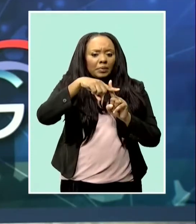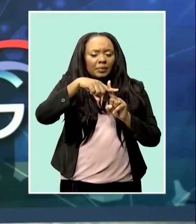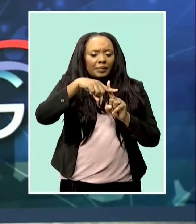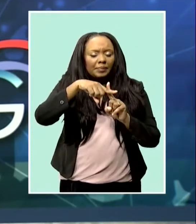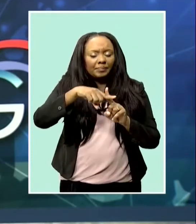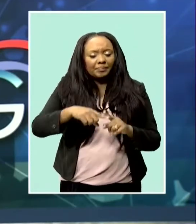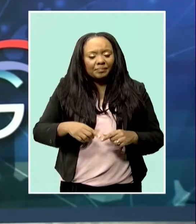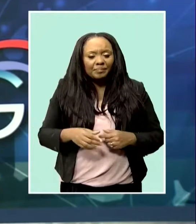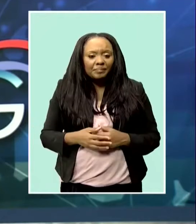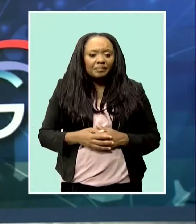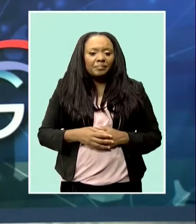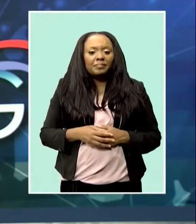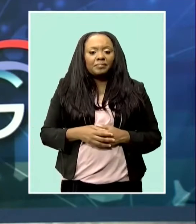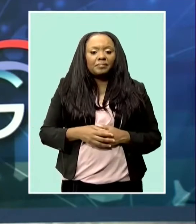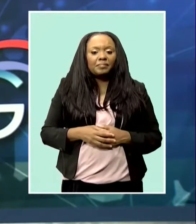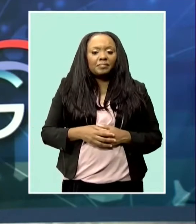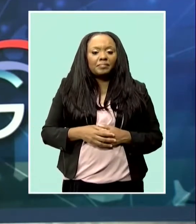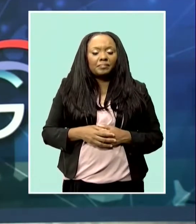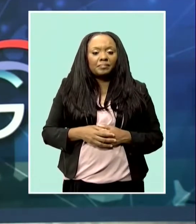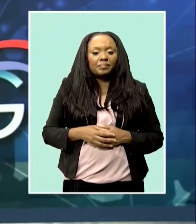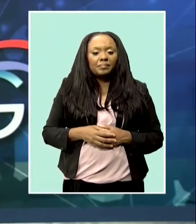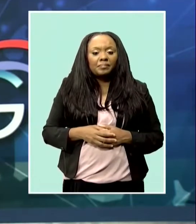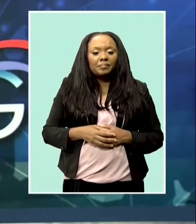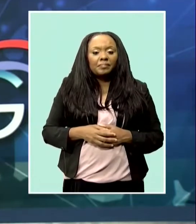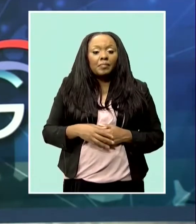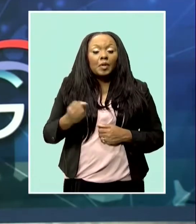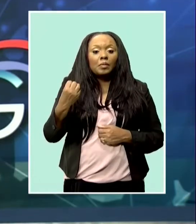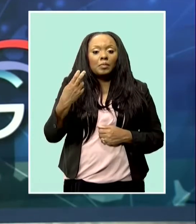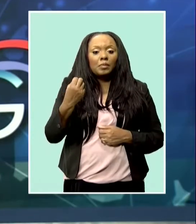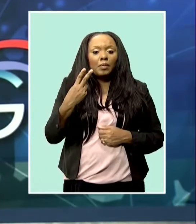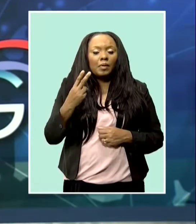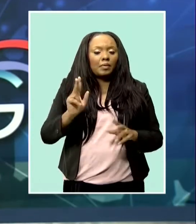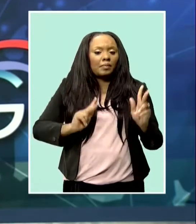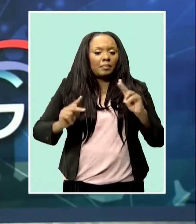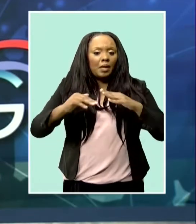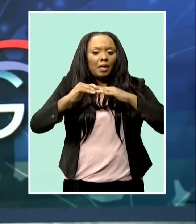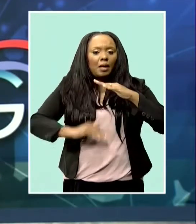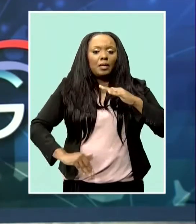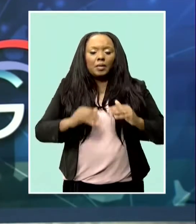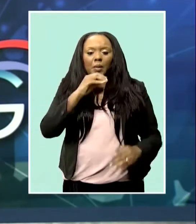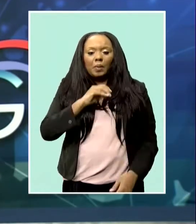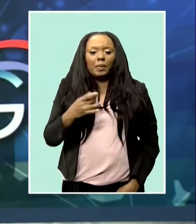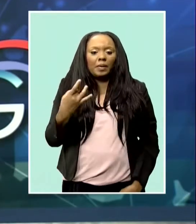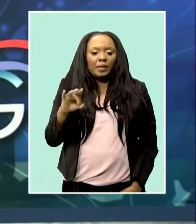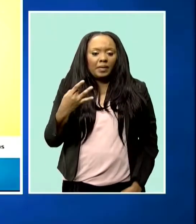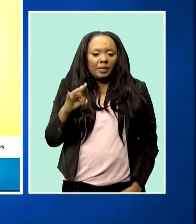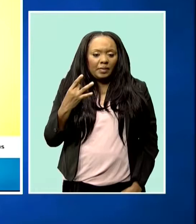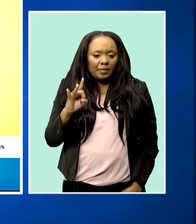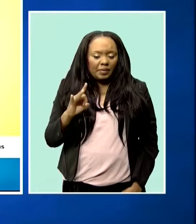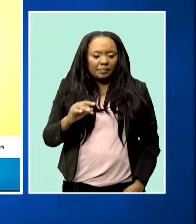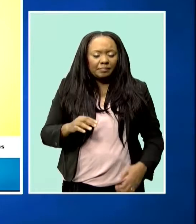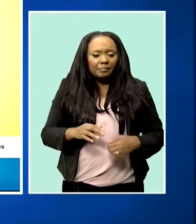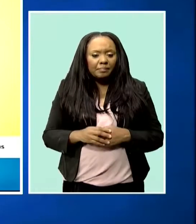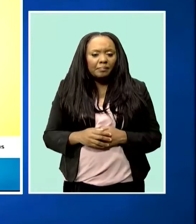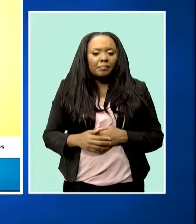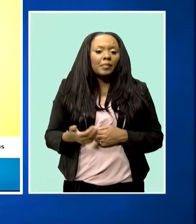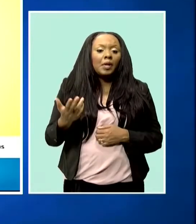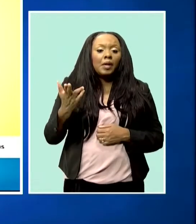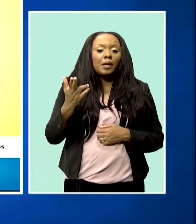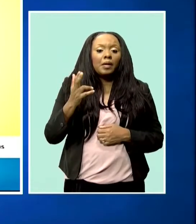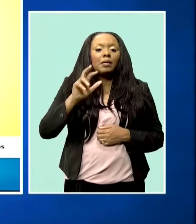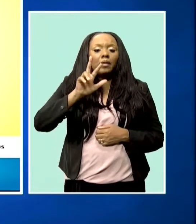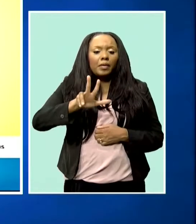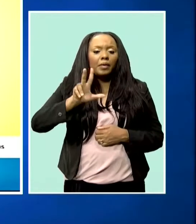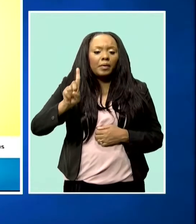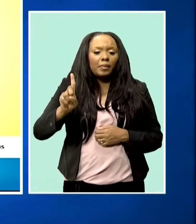206 tests conducted yesterday by laboratories across the island. The cases consisted of 12 people under the age of 18